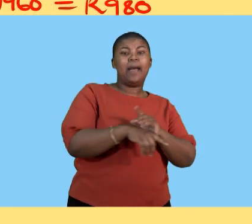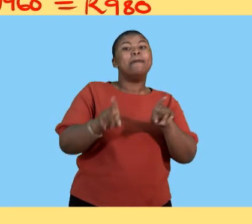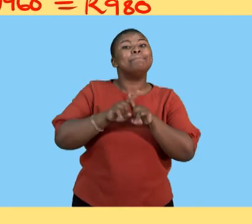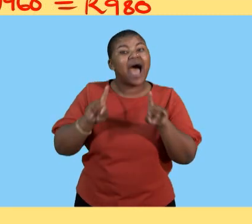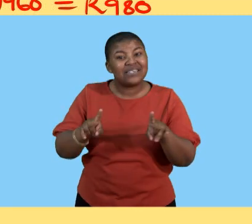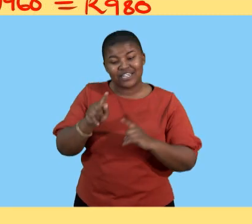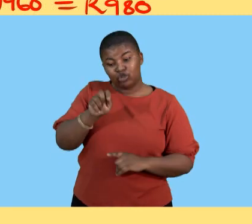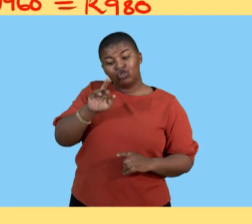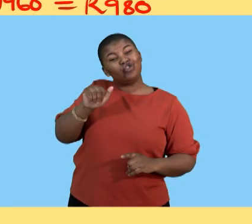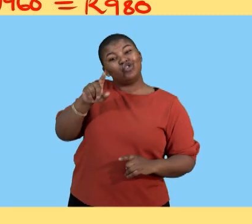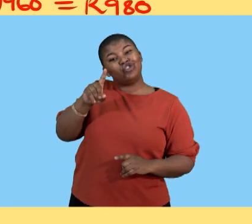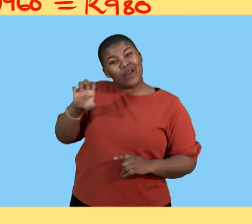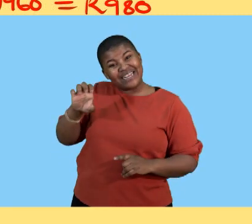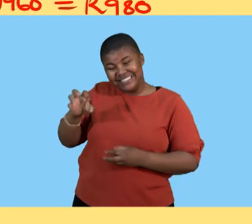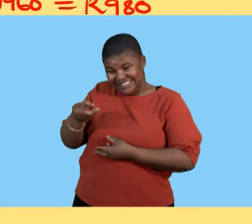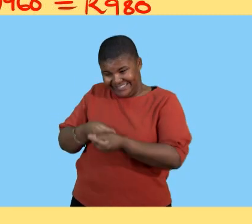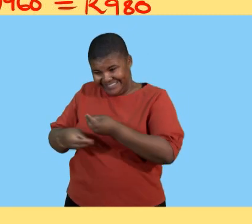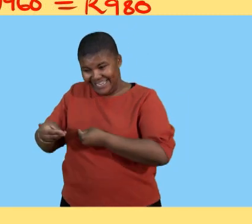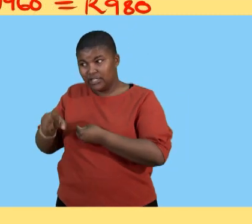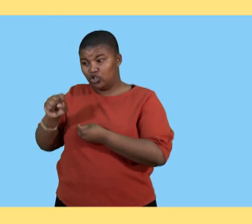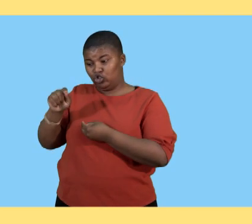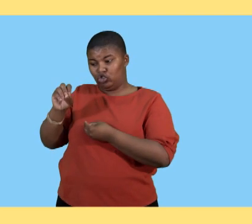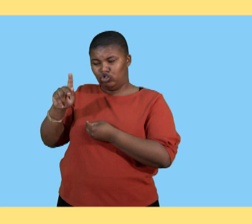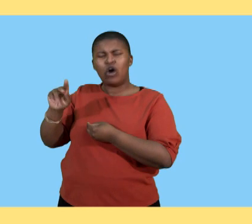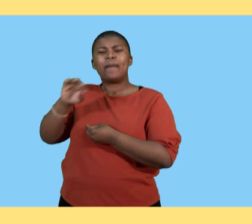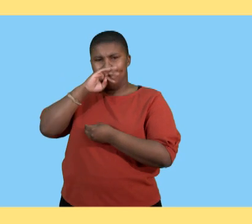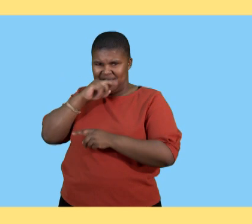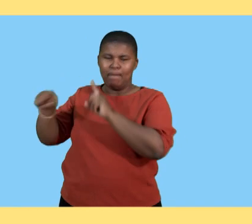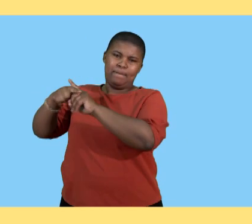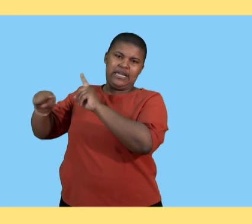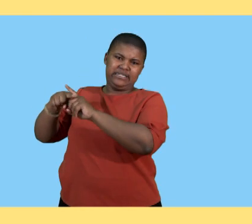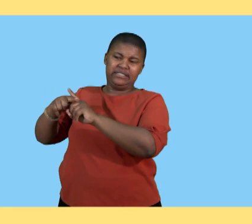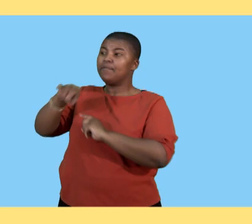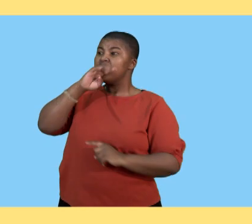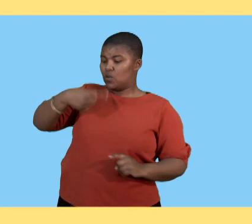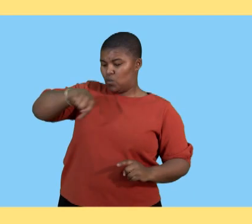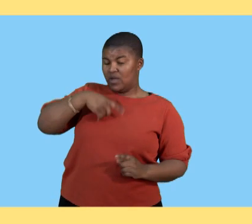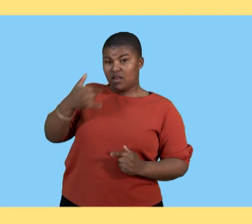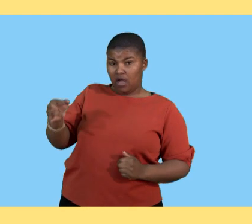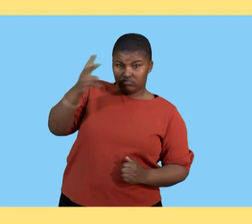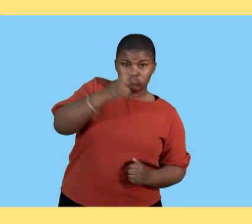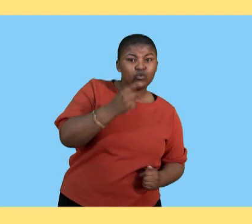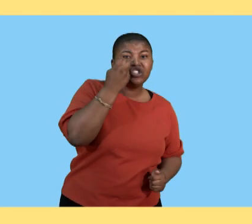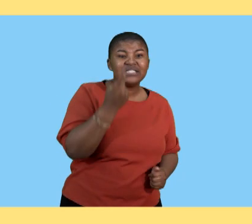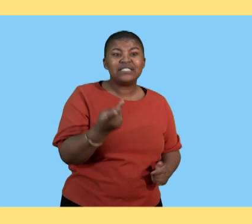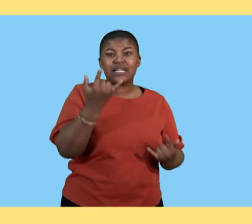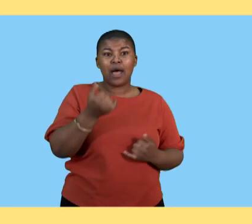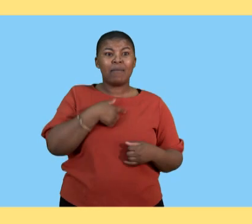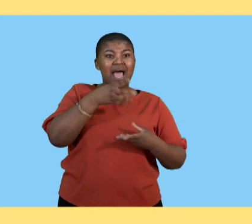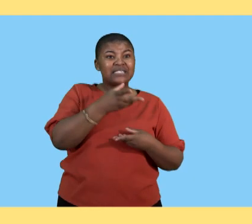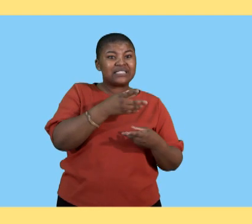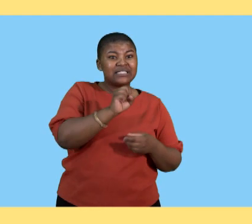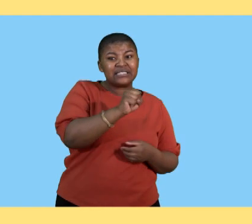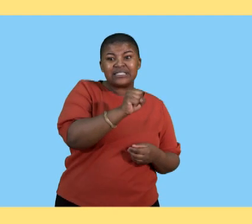a plus. Now, let us go and do that. So we'll come here, and as you can see now, in